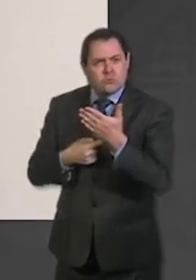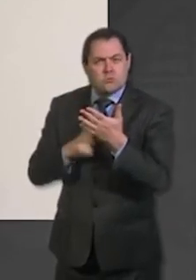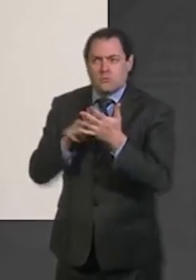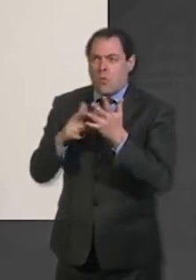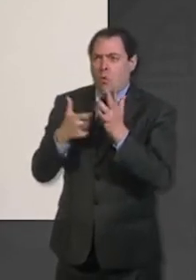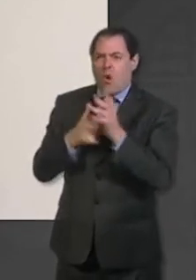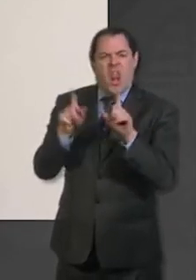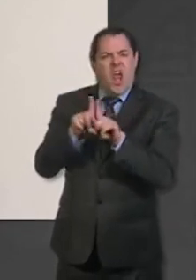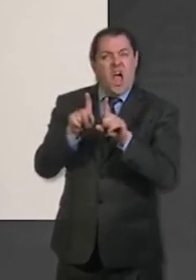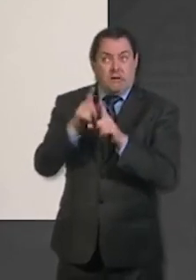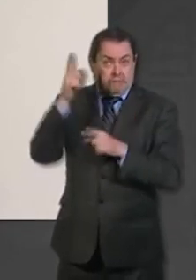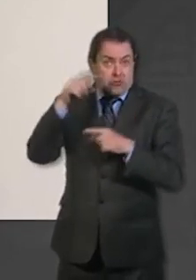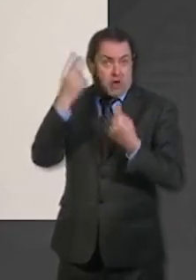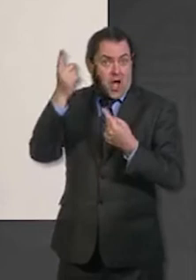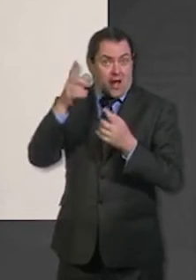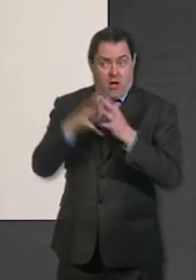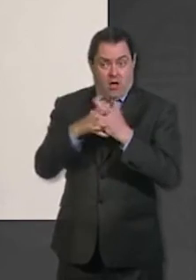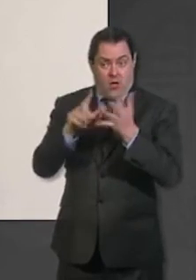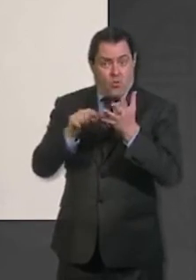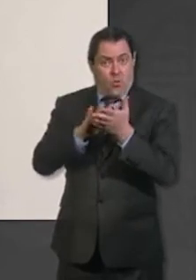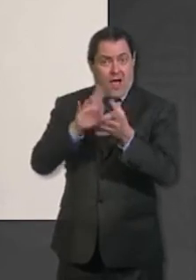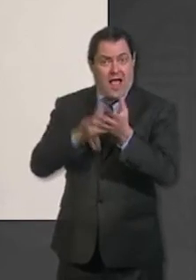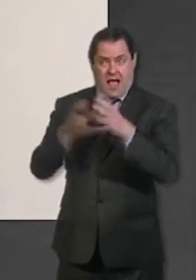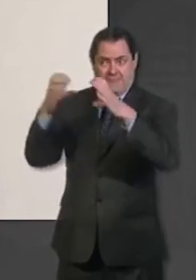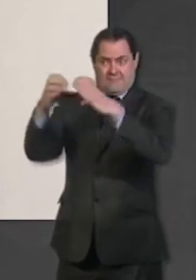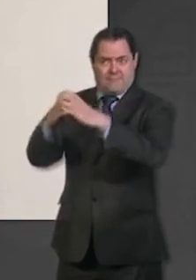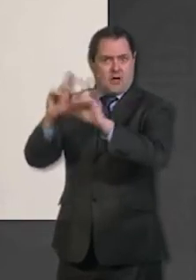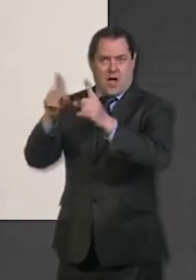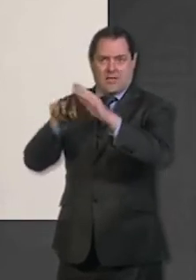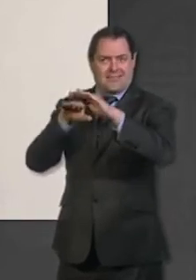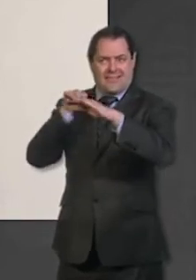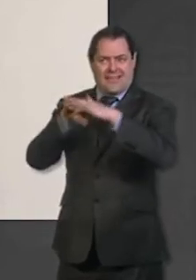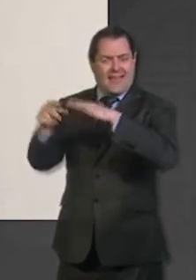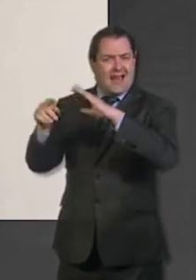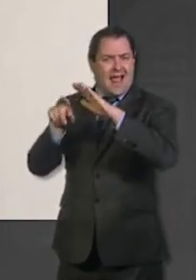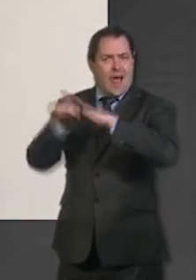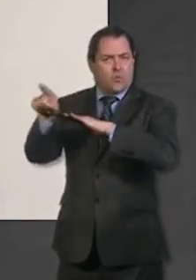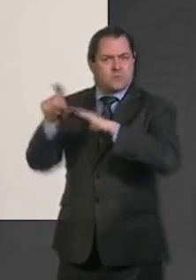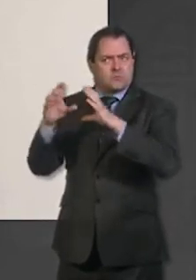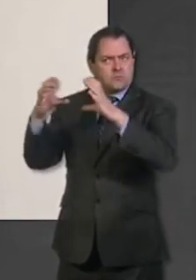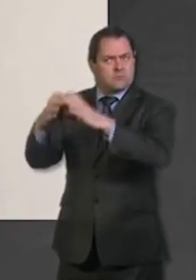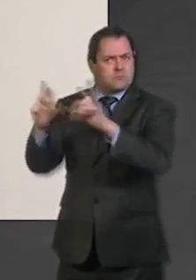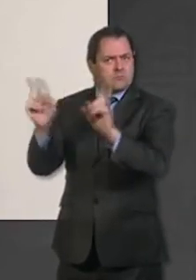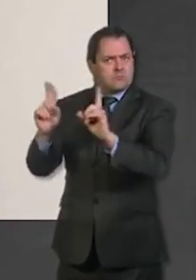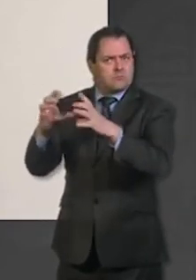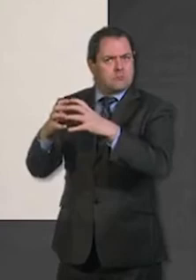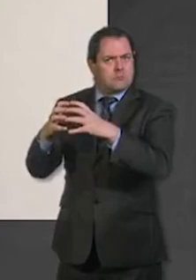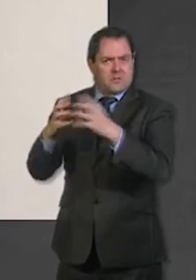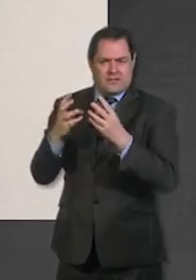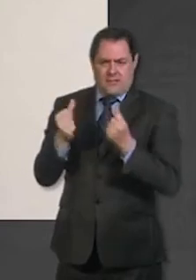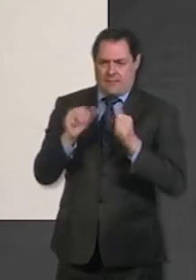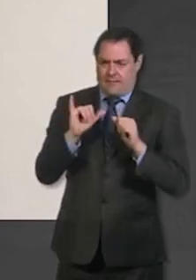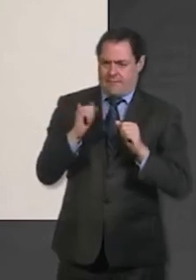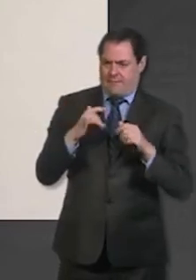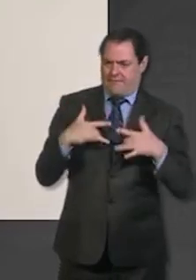on transport? And can I ask, how would that work? Because people could expect, given the very different infection rates in different parts of the country, that that could actually